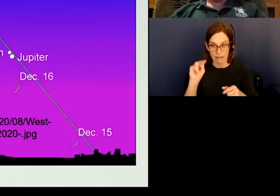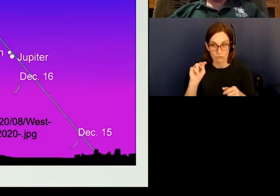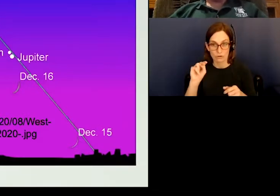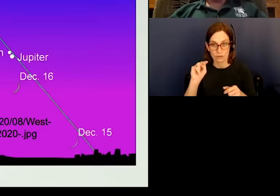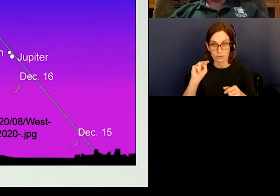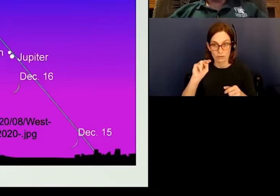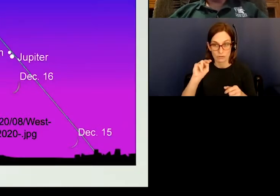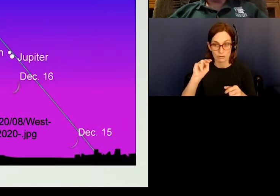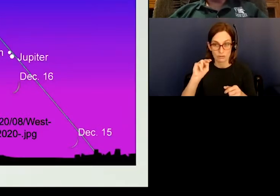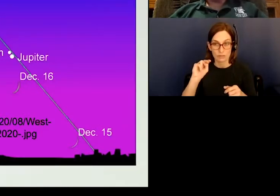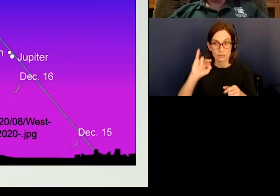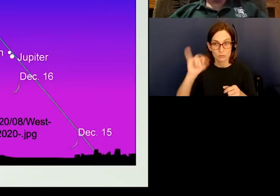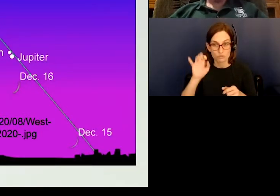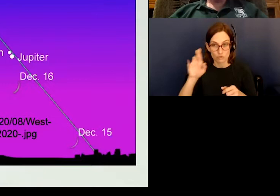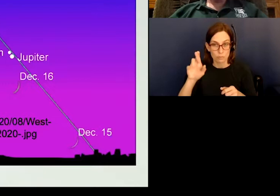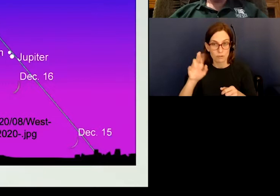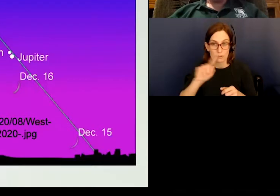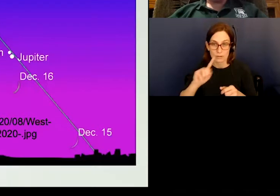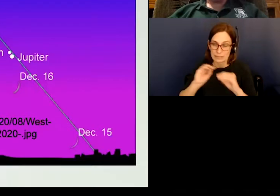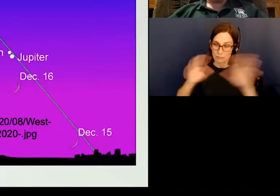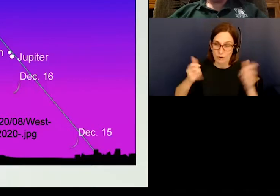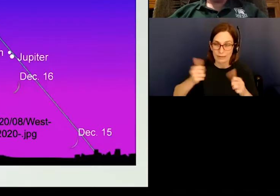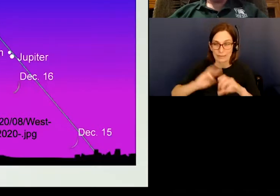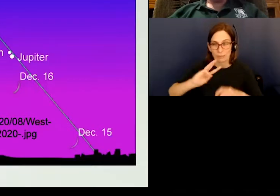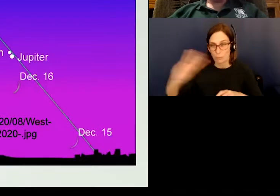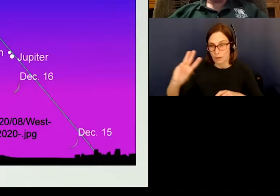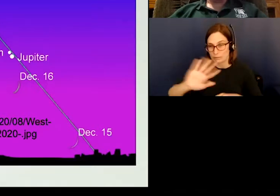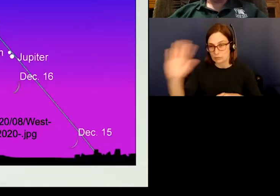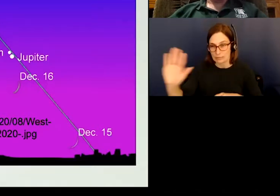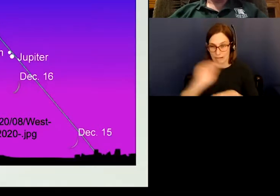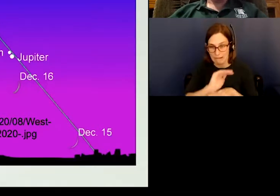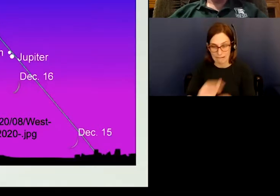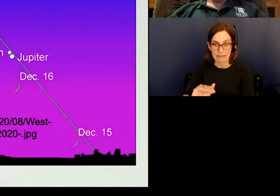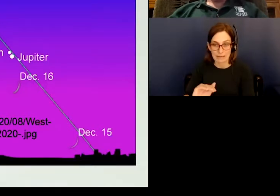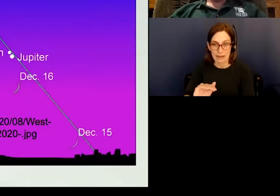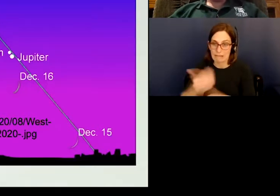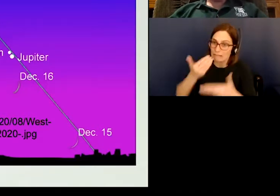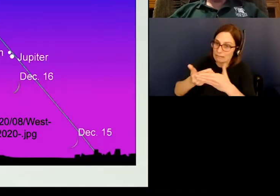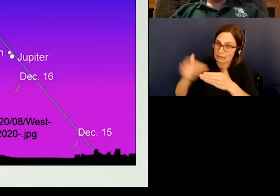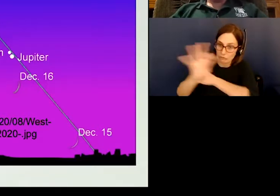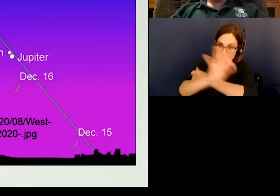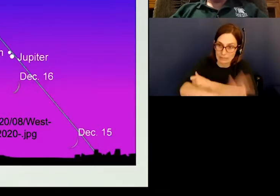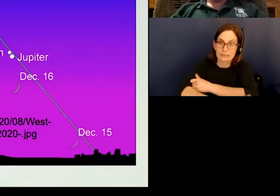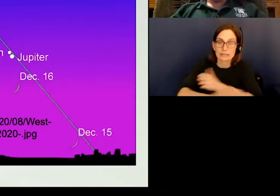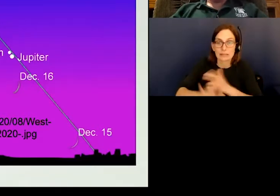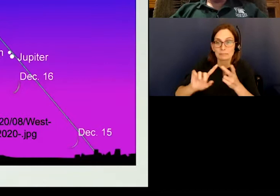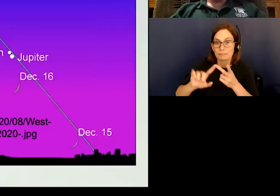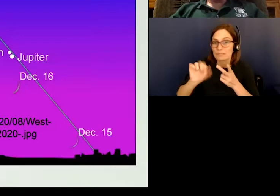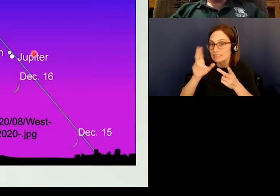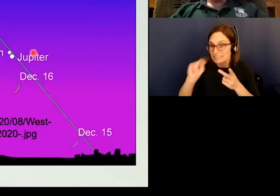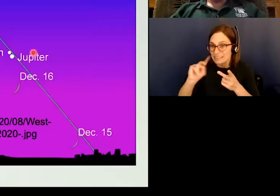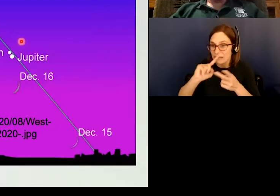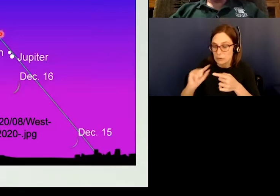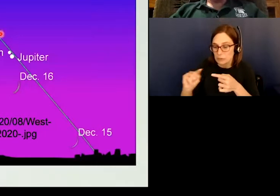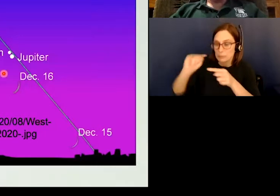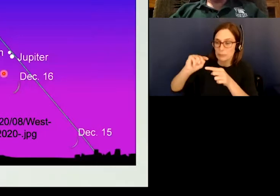thing in the western sky at night. It'll be very close to the setting sun. Saturn is just a little bit above it, and we can